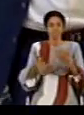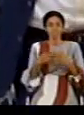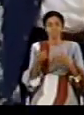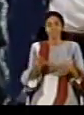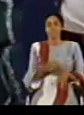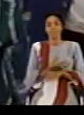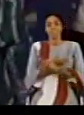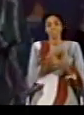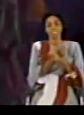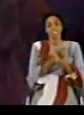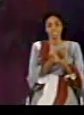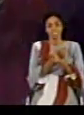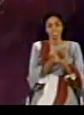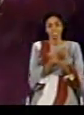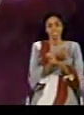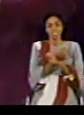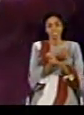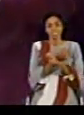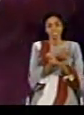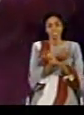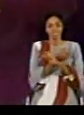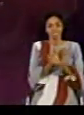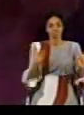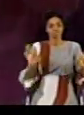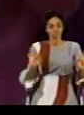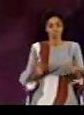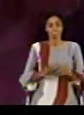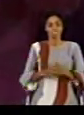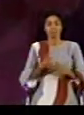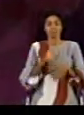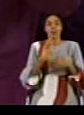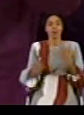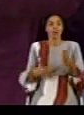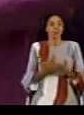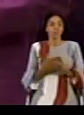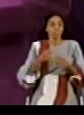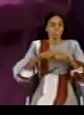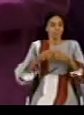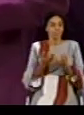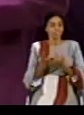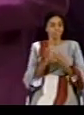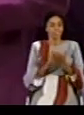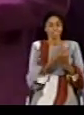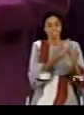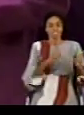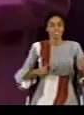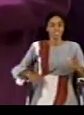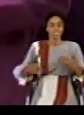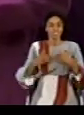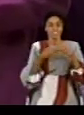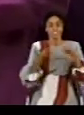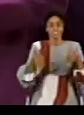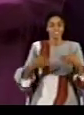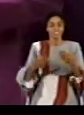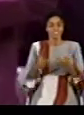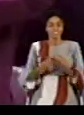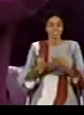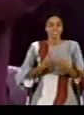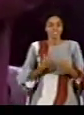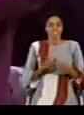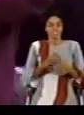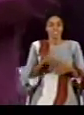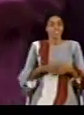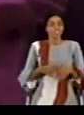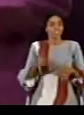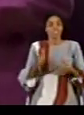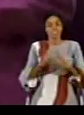free, for all the breakthrough the Lord has given us through the mighty power, the extraordinary breakthrough that we have